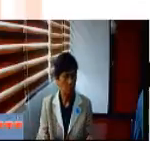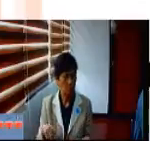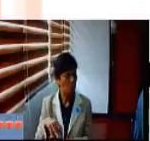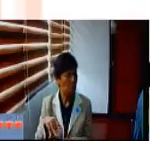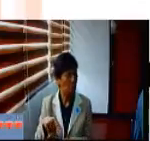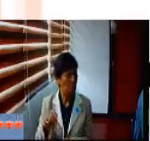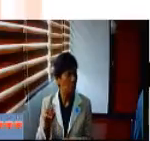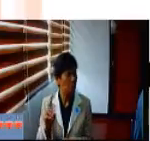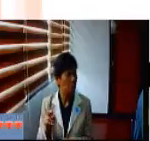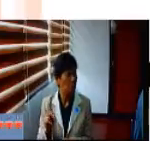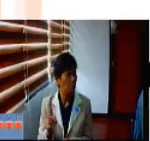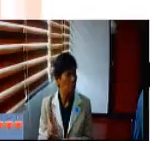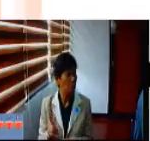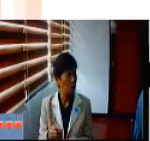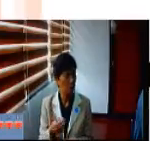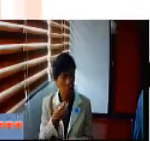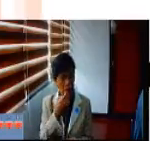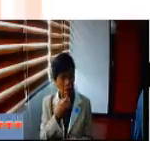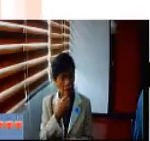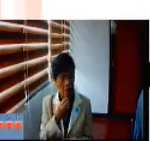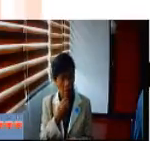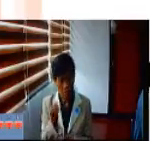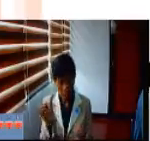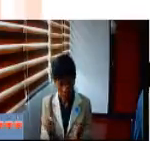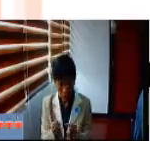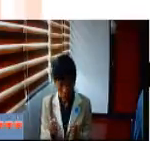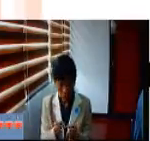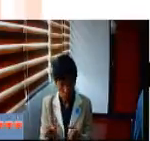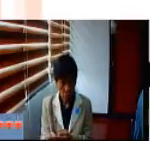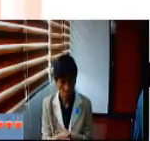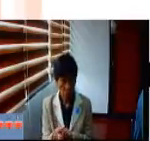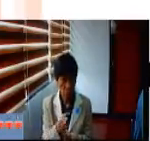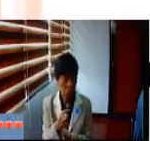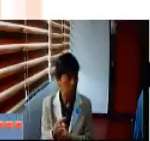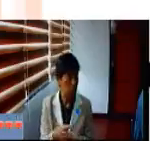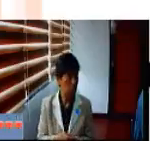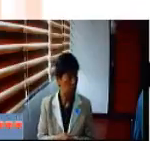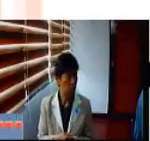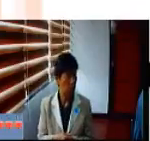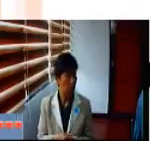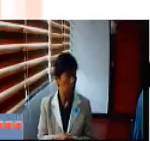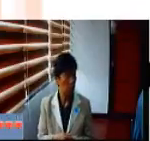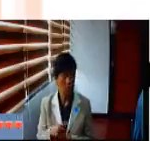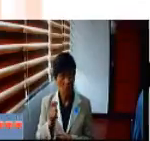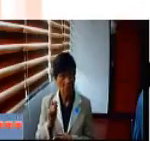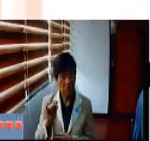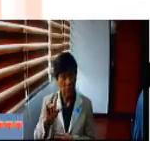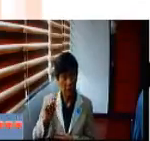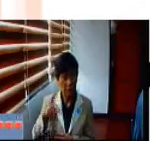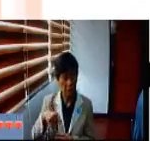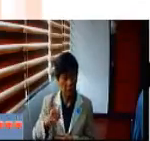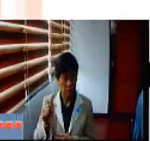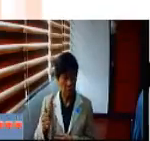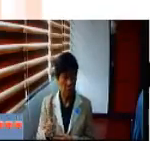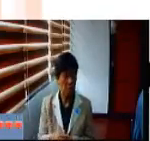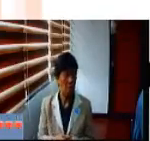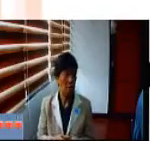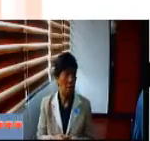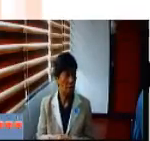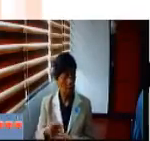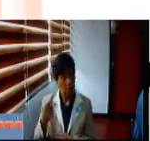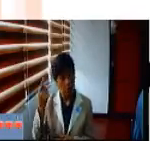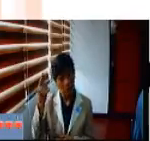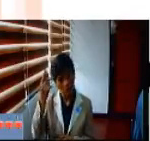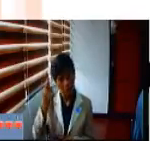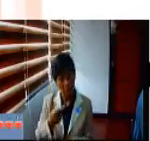kumakain din po siya ng maliliit na mga fingerlings. And of course, and part of what we've seen, by the way, this is the